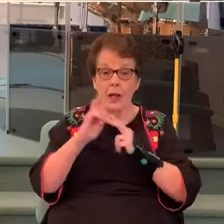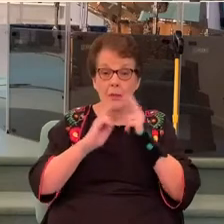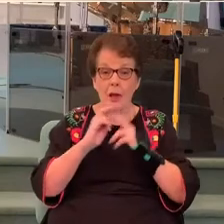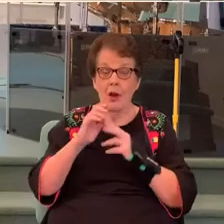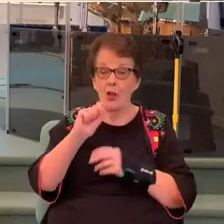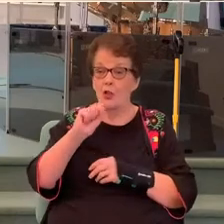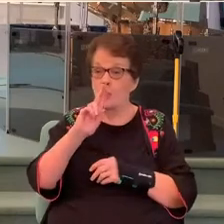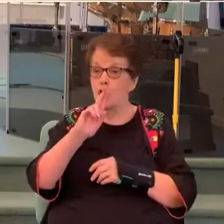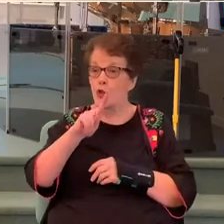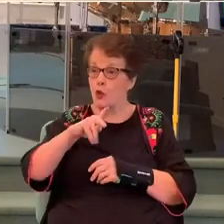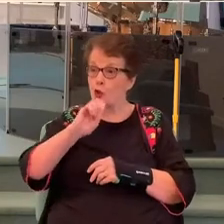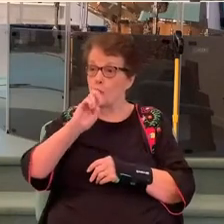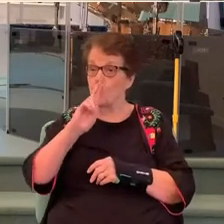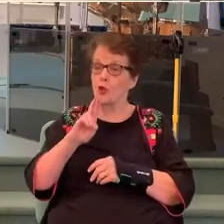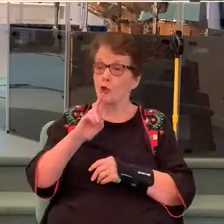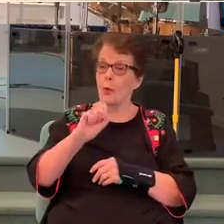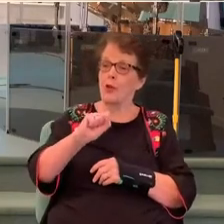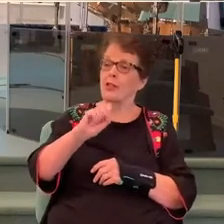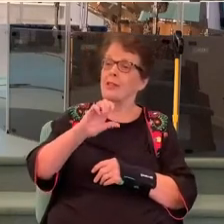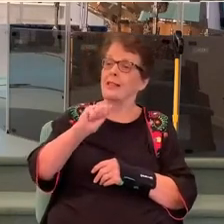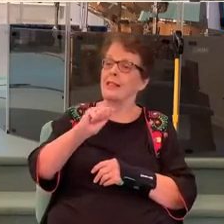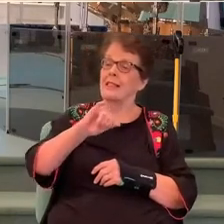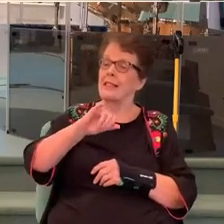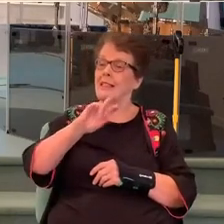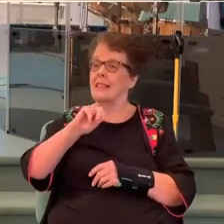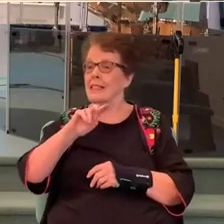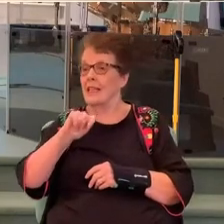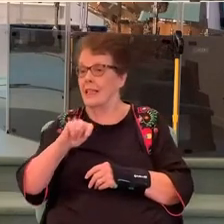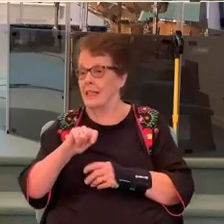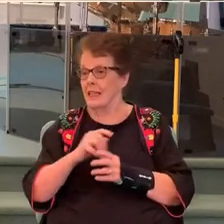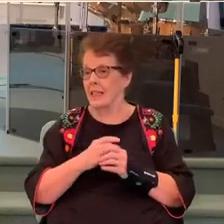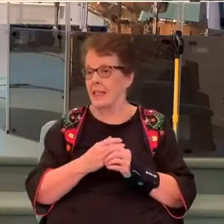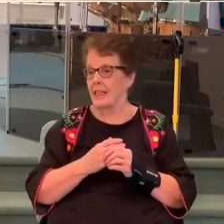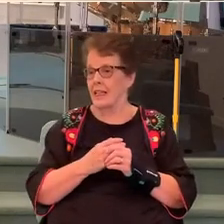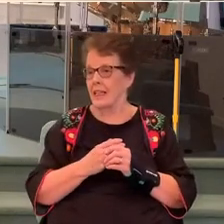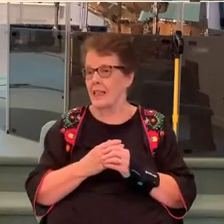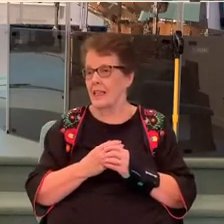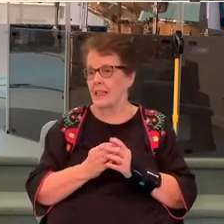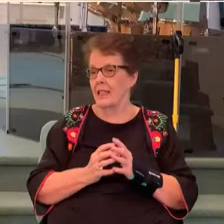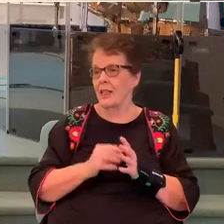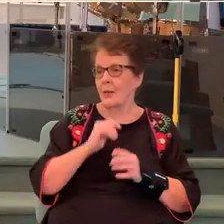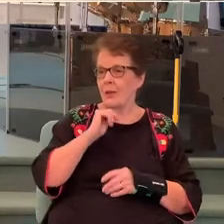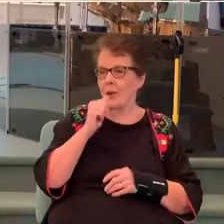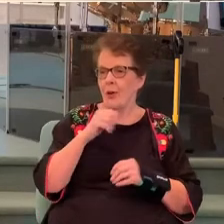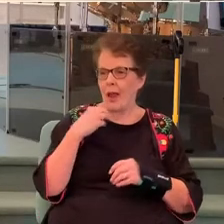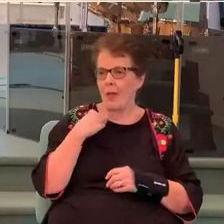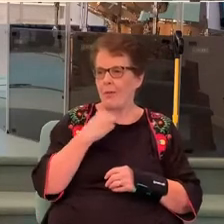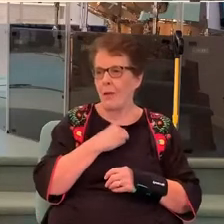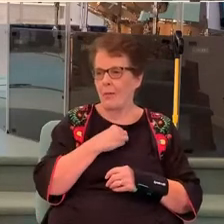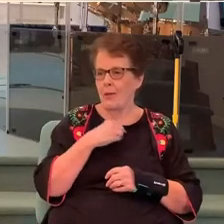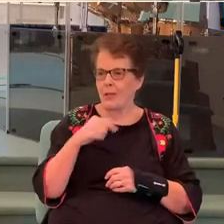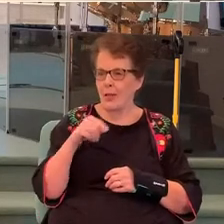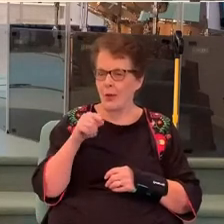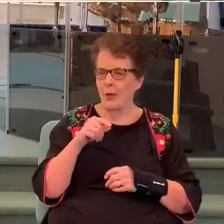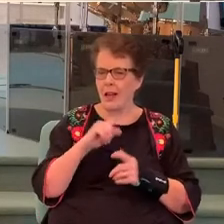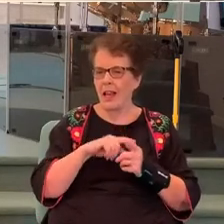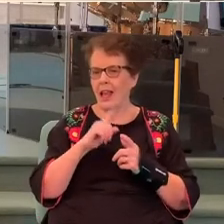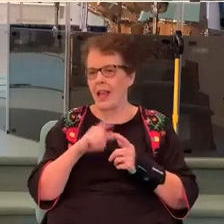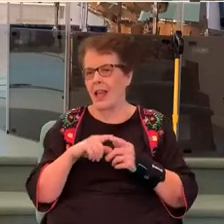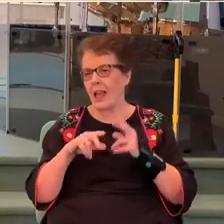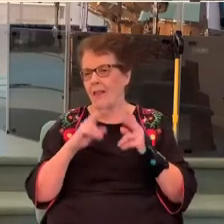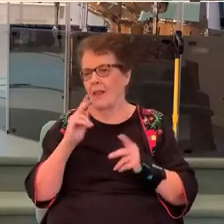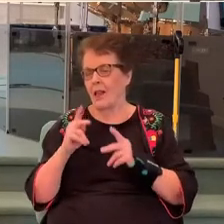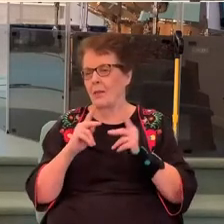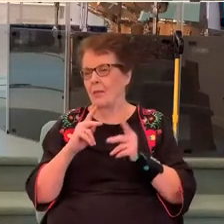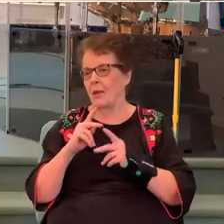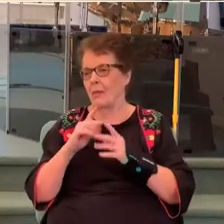Greenlee, we don't have the members at Greenlee and then the people who are a part of the prayer chain. It's not some super